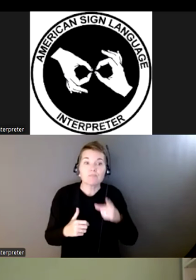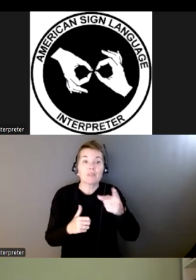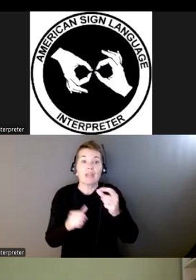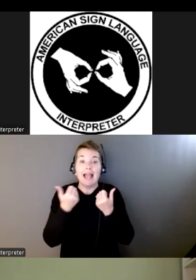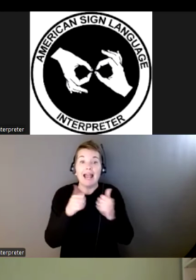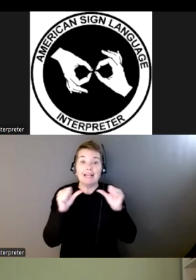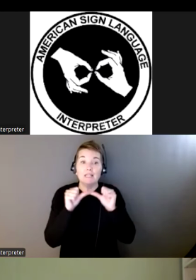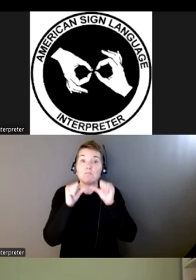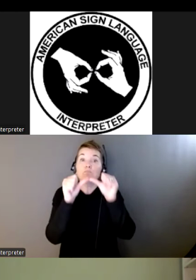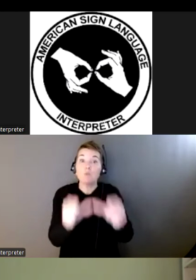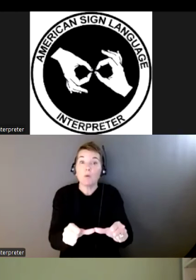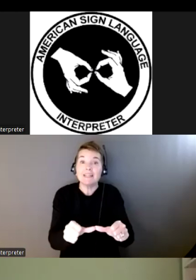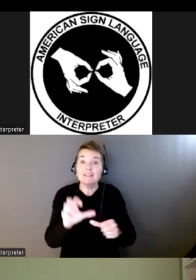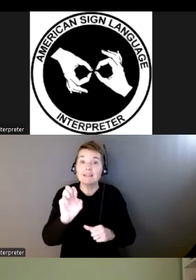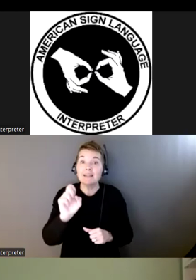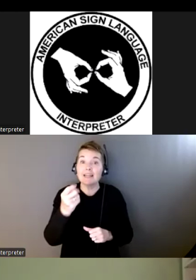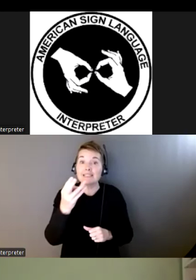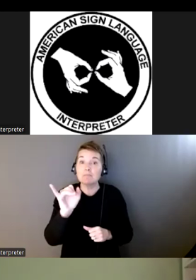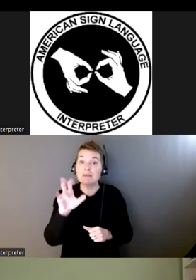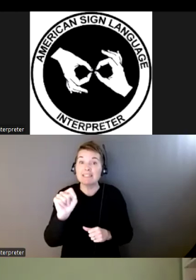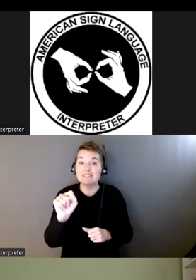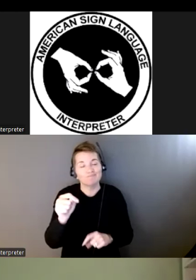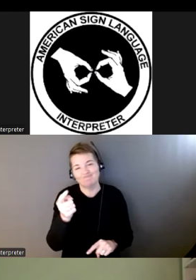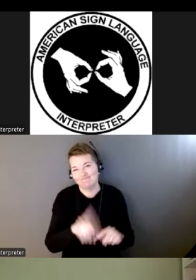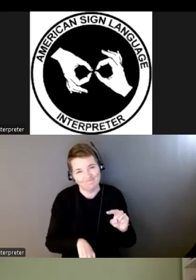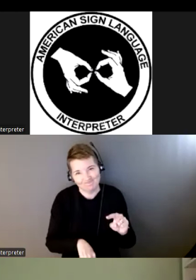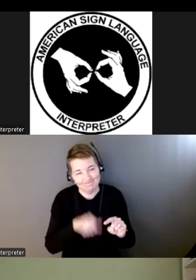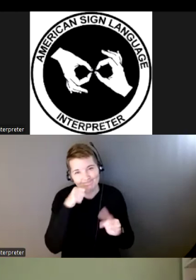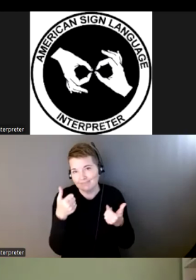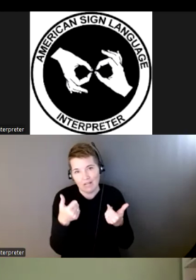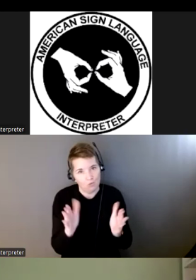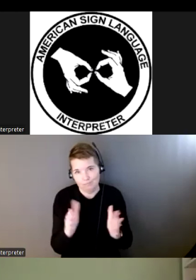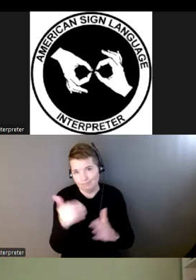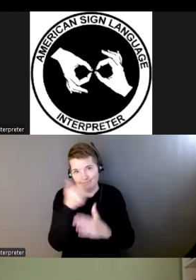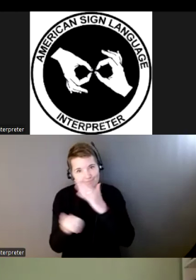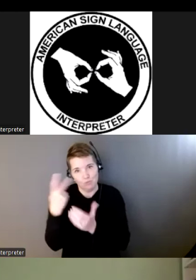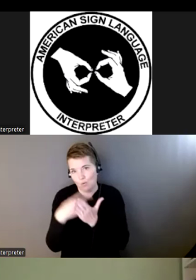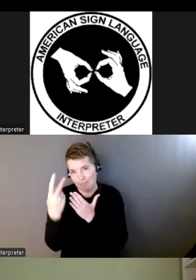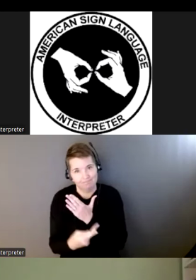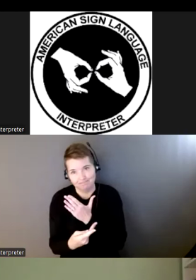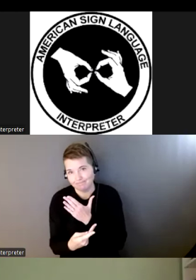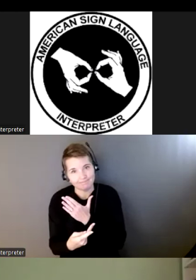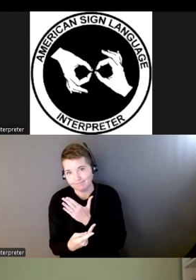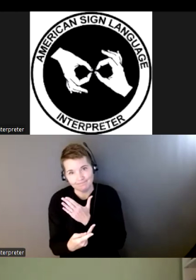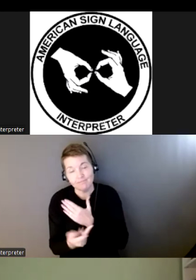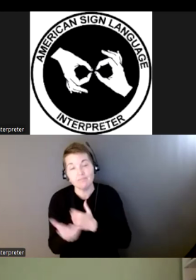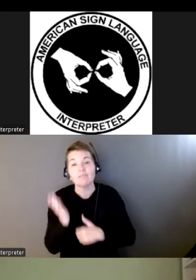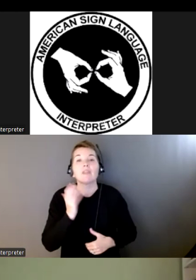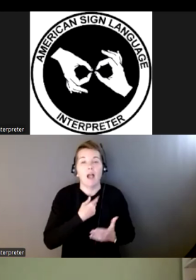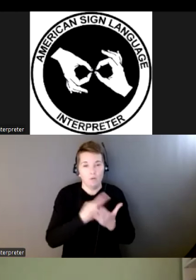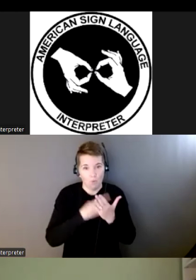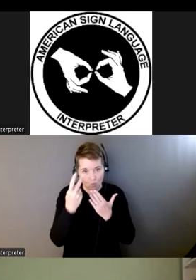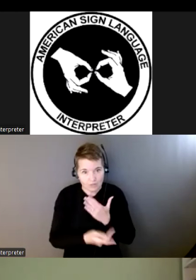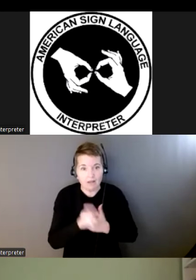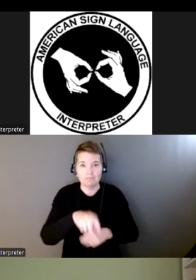installation, are not eligible for this program. So the projects funded are